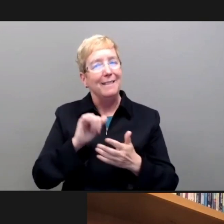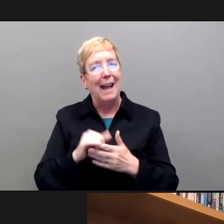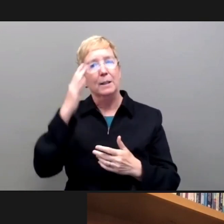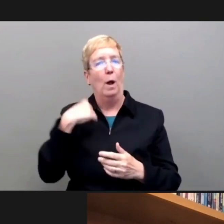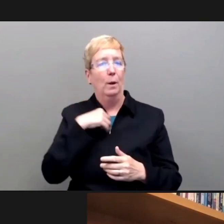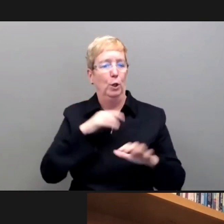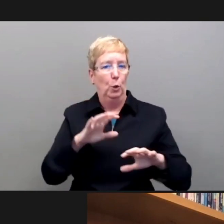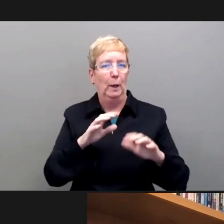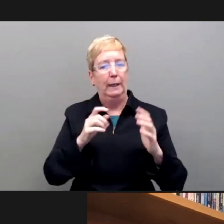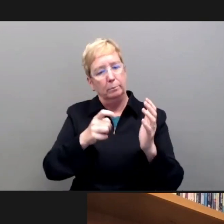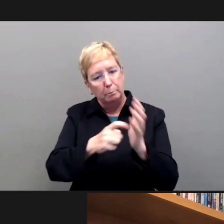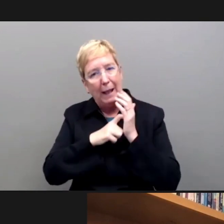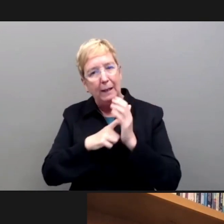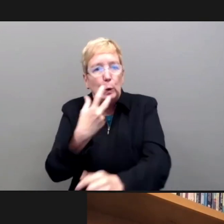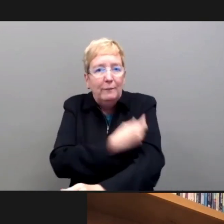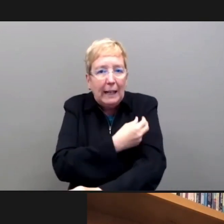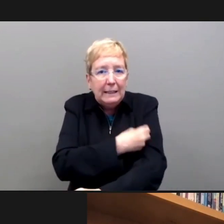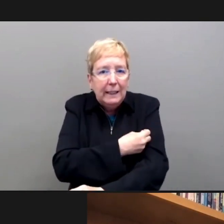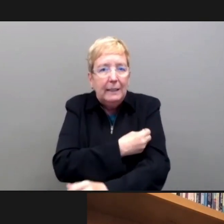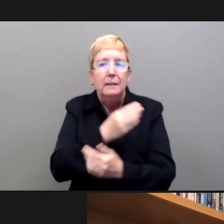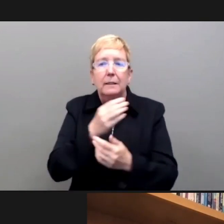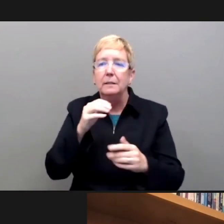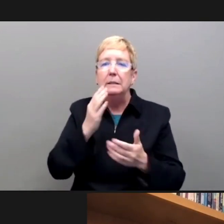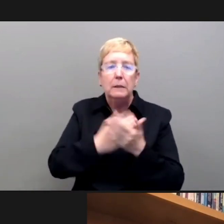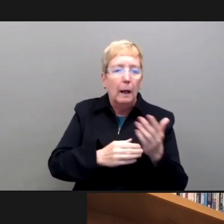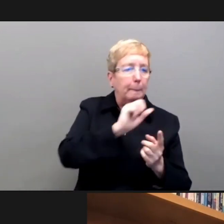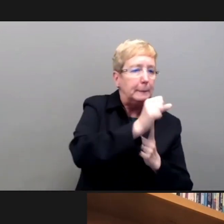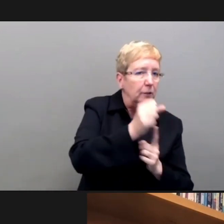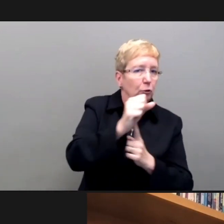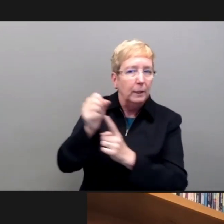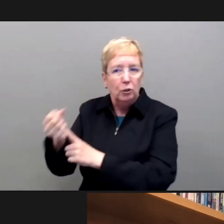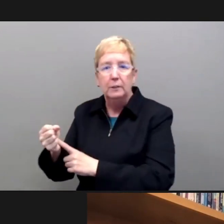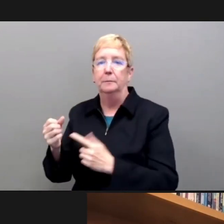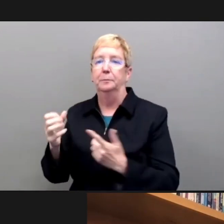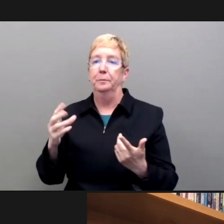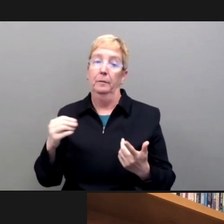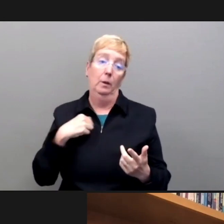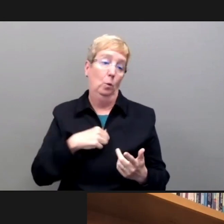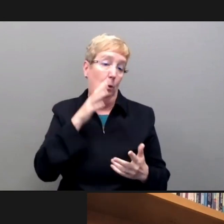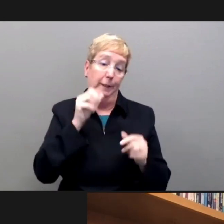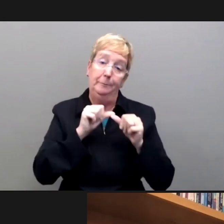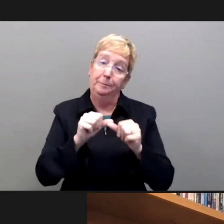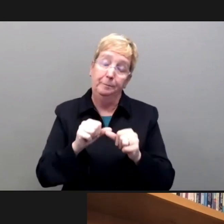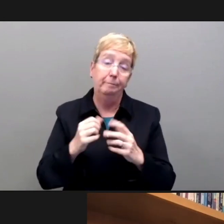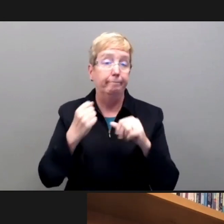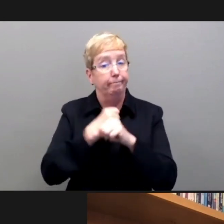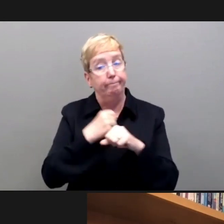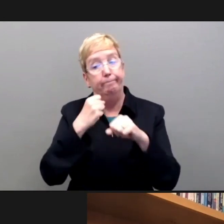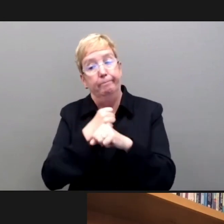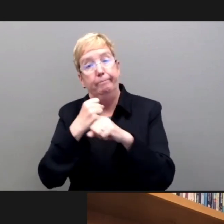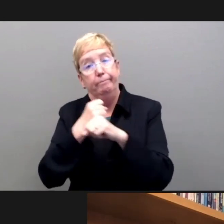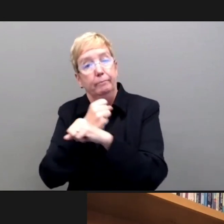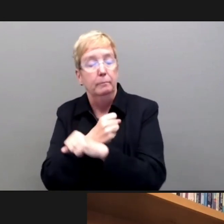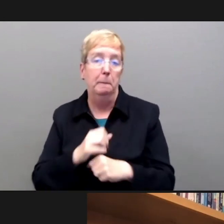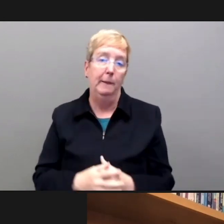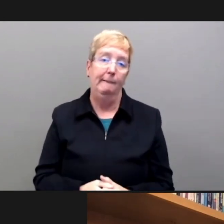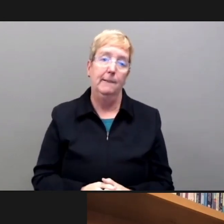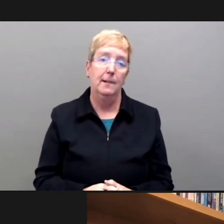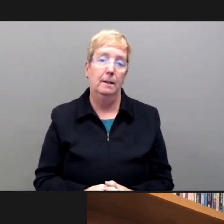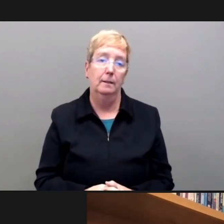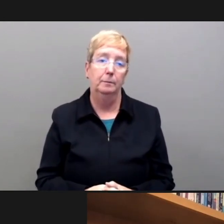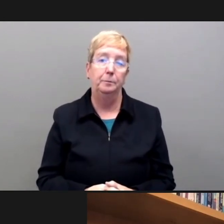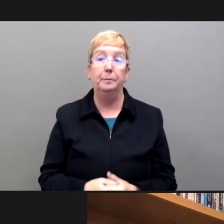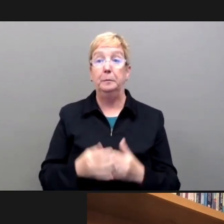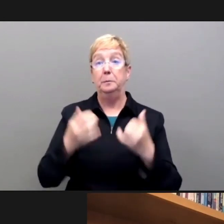sense, given the current risk. And we're going to continue to do everything we can in that regard. At